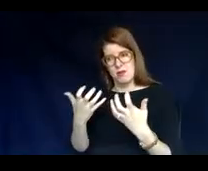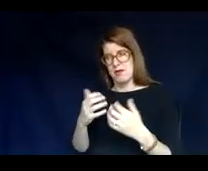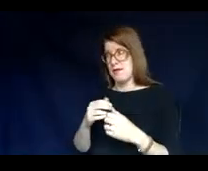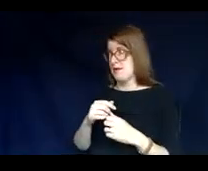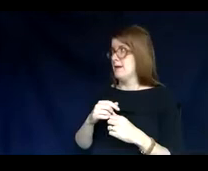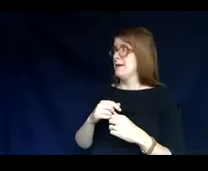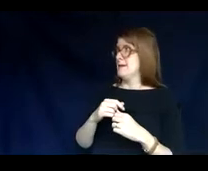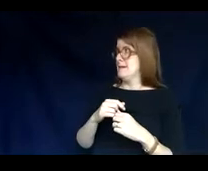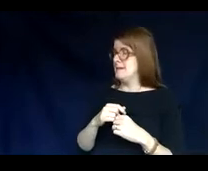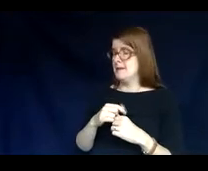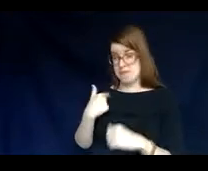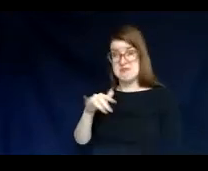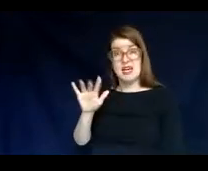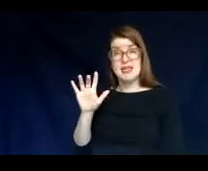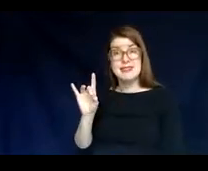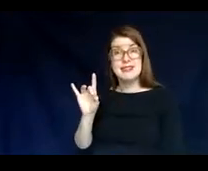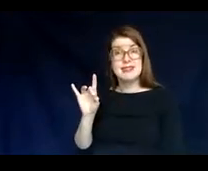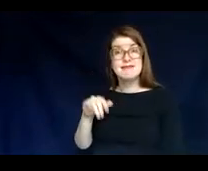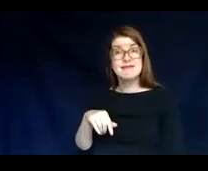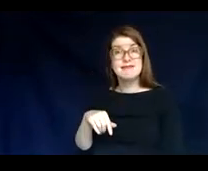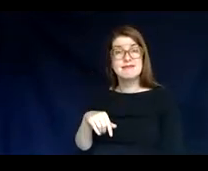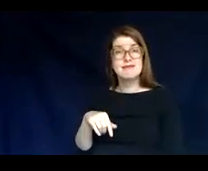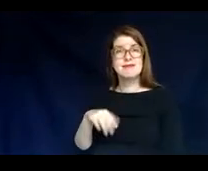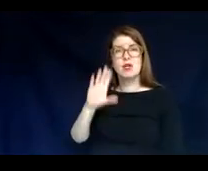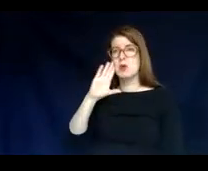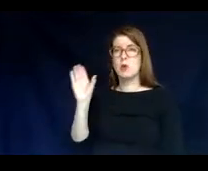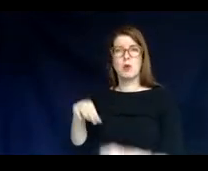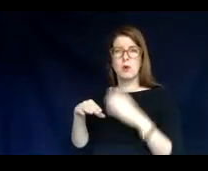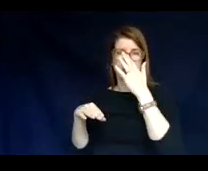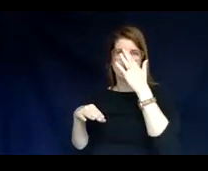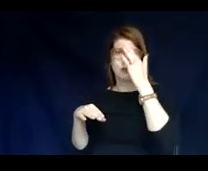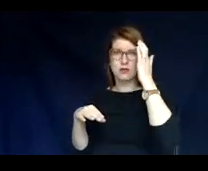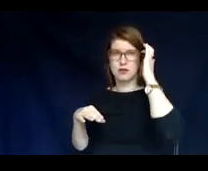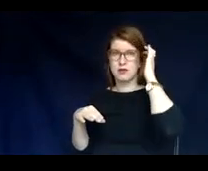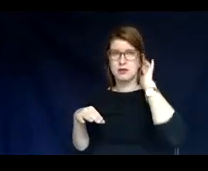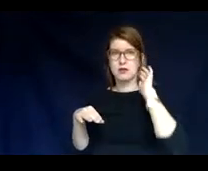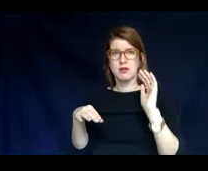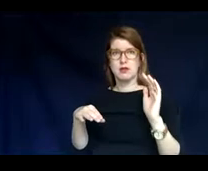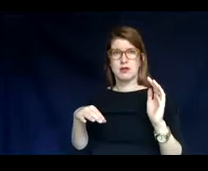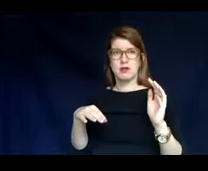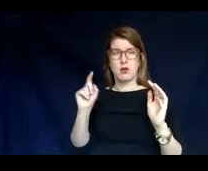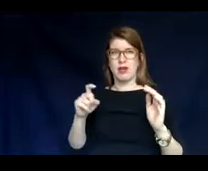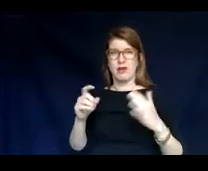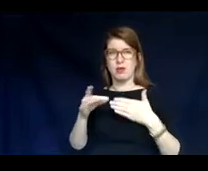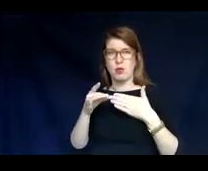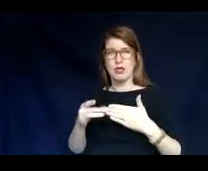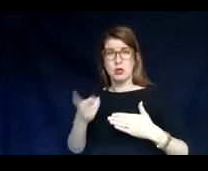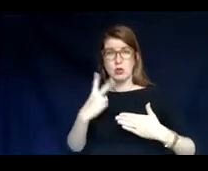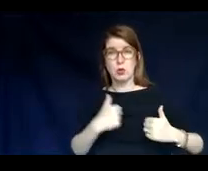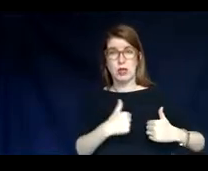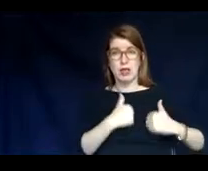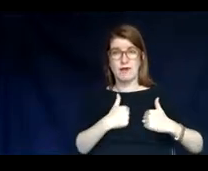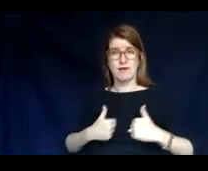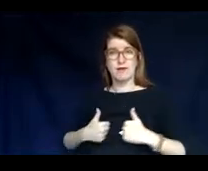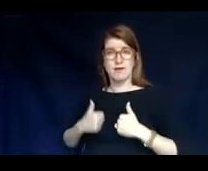And so I did, knowing full well that I had to lead two lives, one for my family and